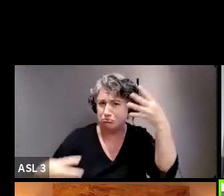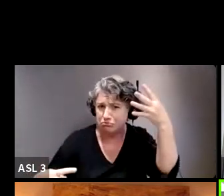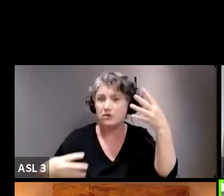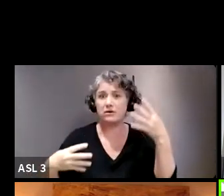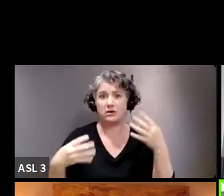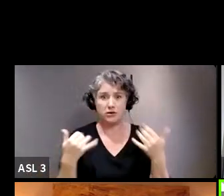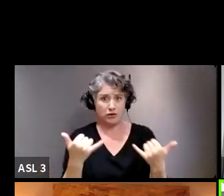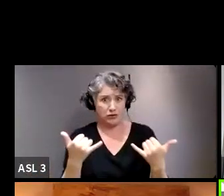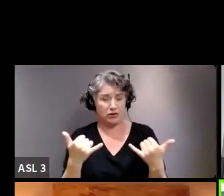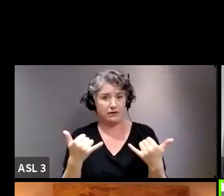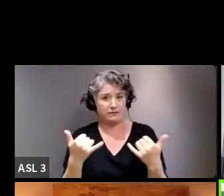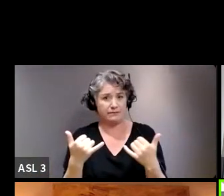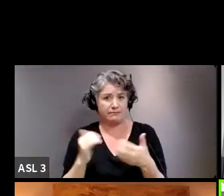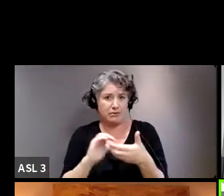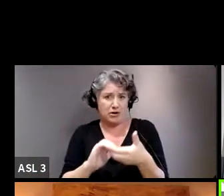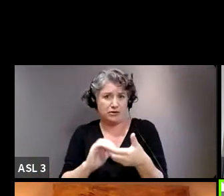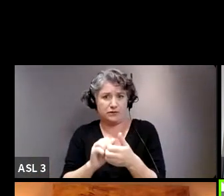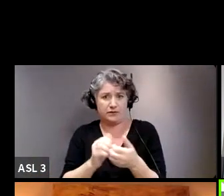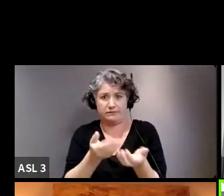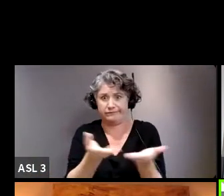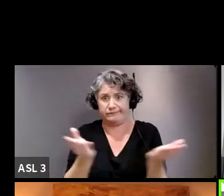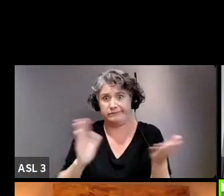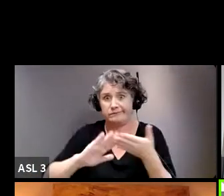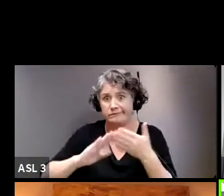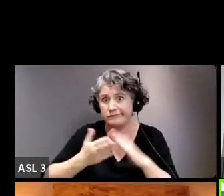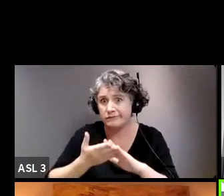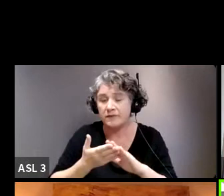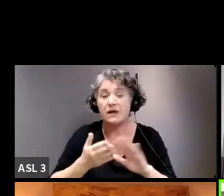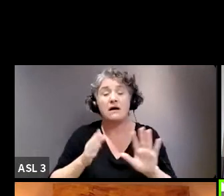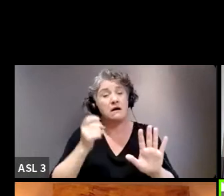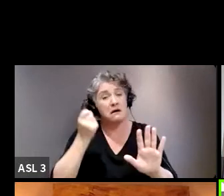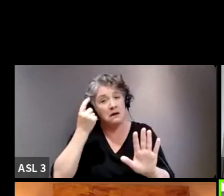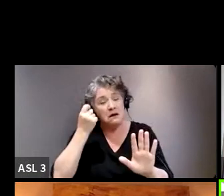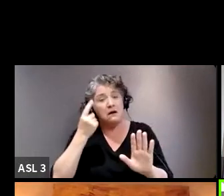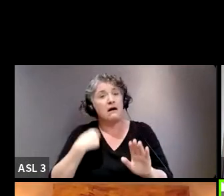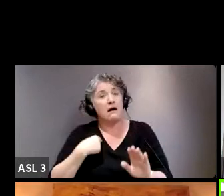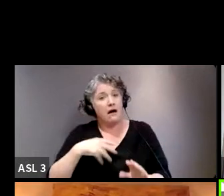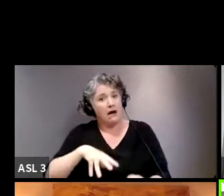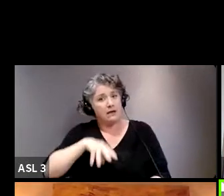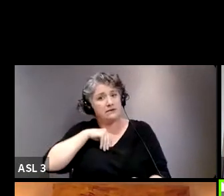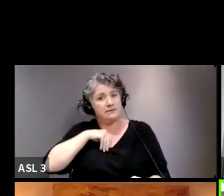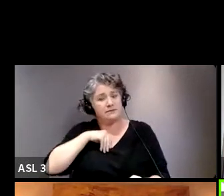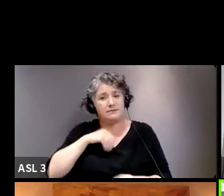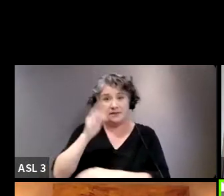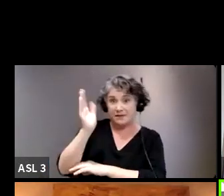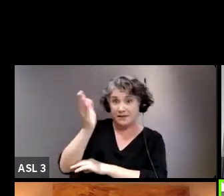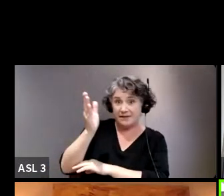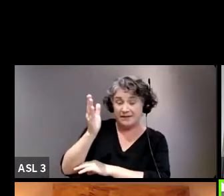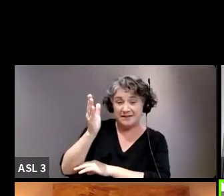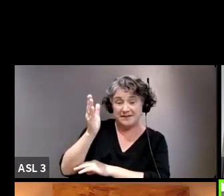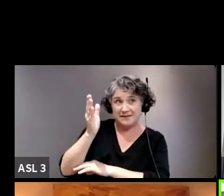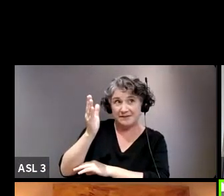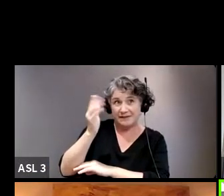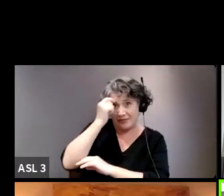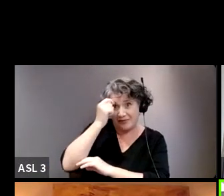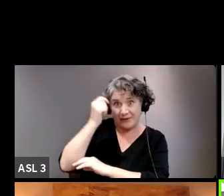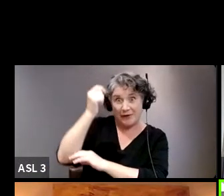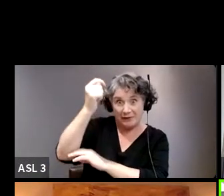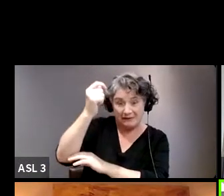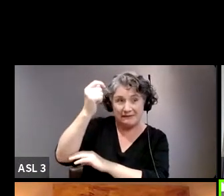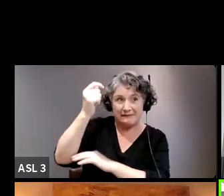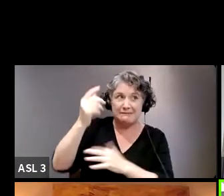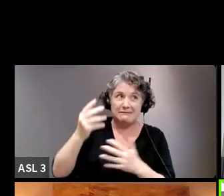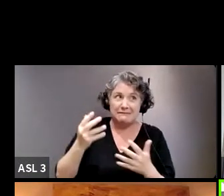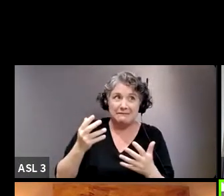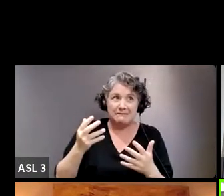have with the community while i do accept the delegation's premise that there are a number